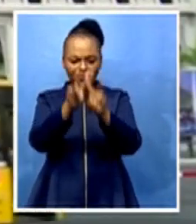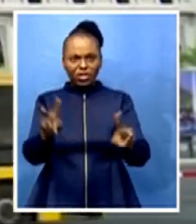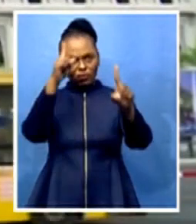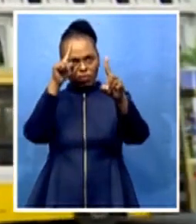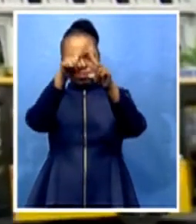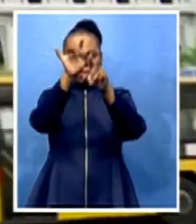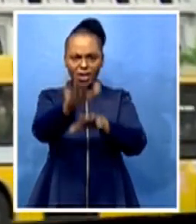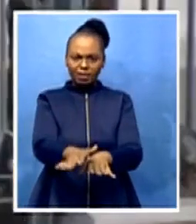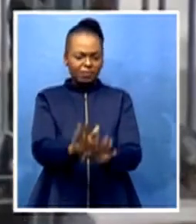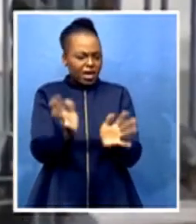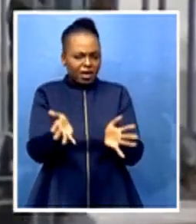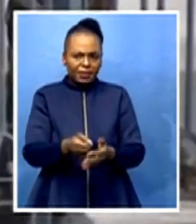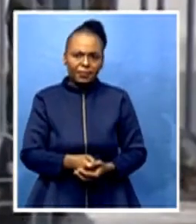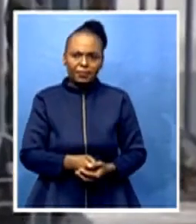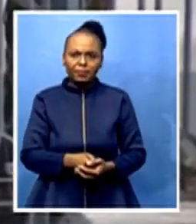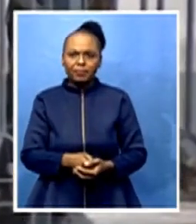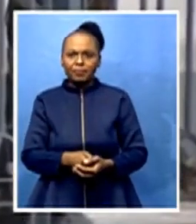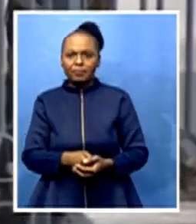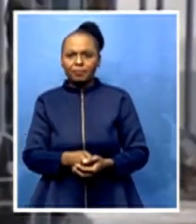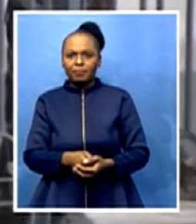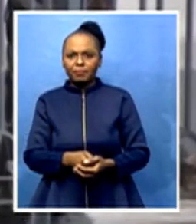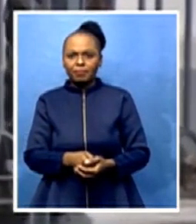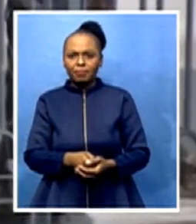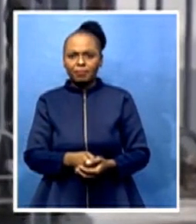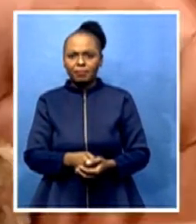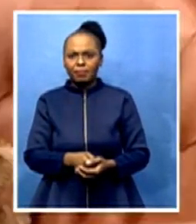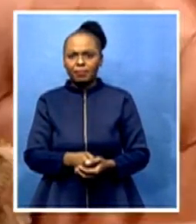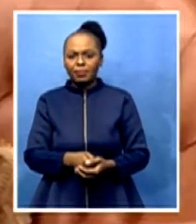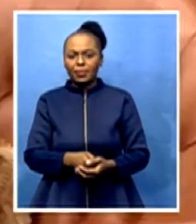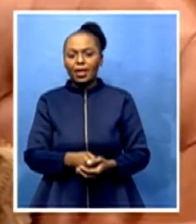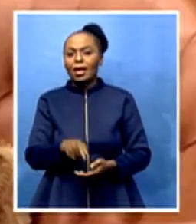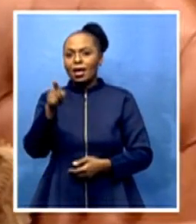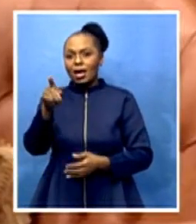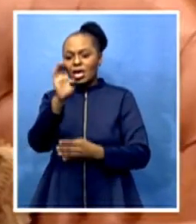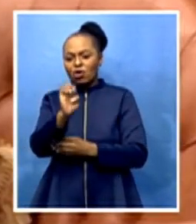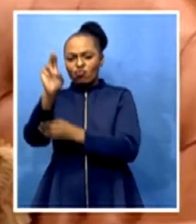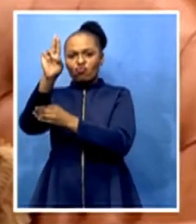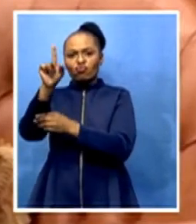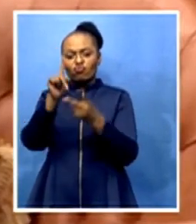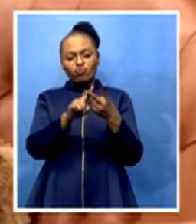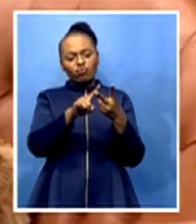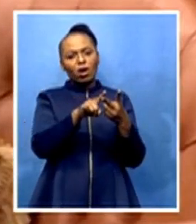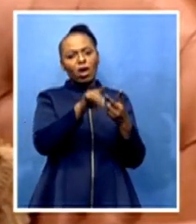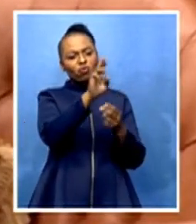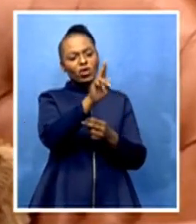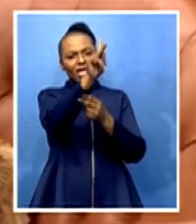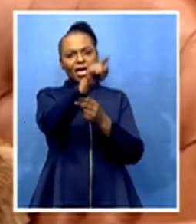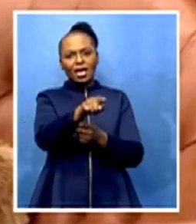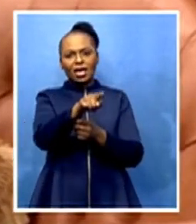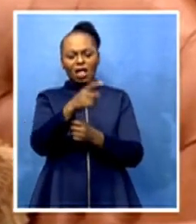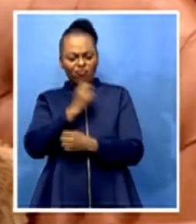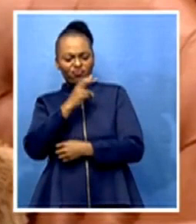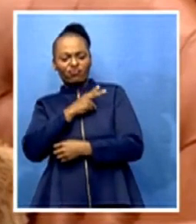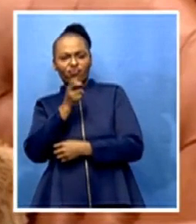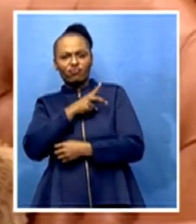Several countries and regional blocs, including the EU, the UK and the United States, have either threatened or imposed targeted financial sanctions